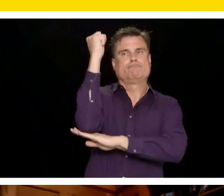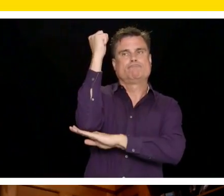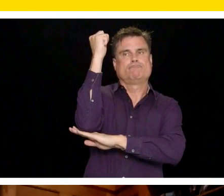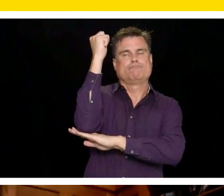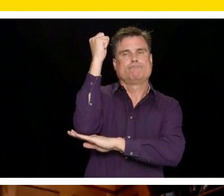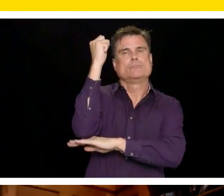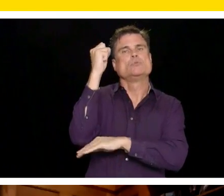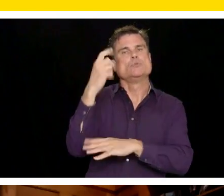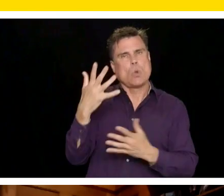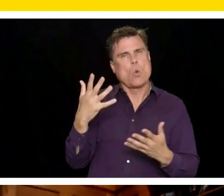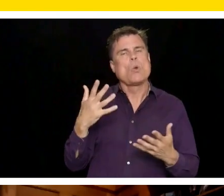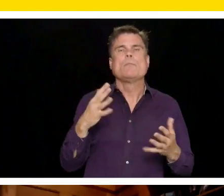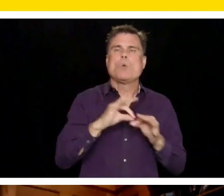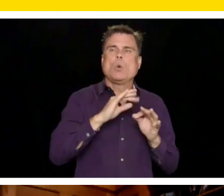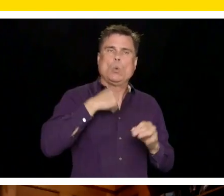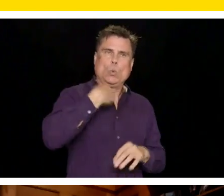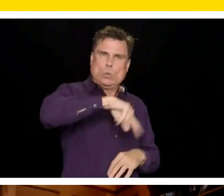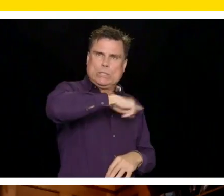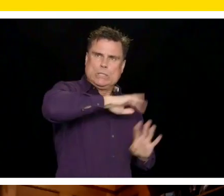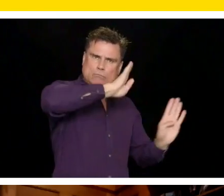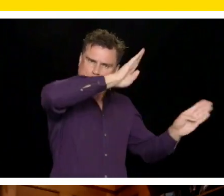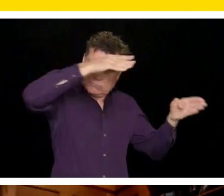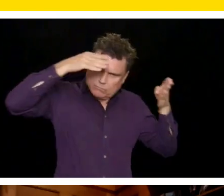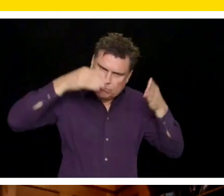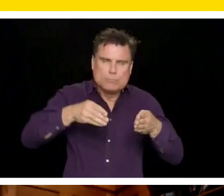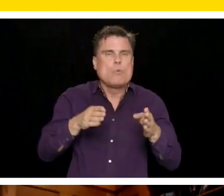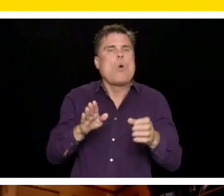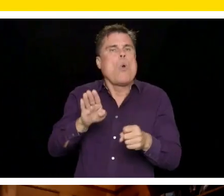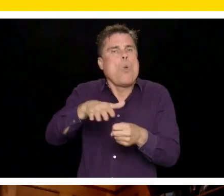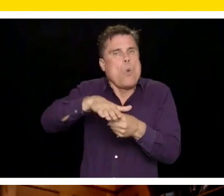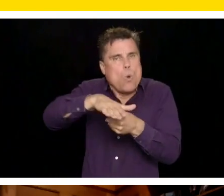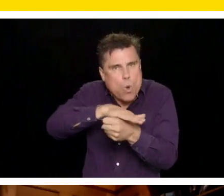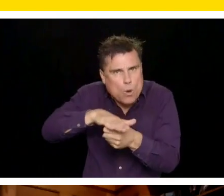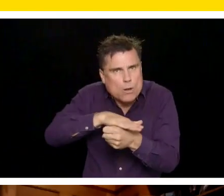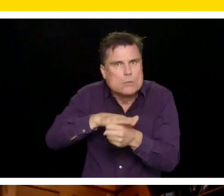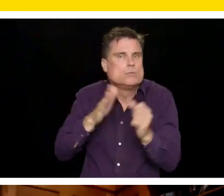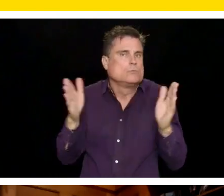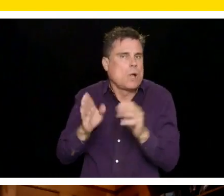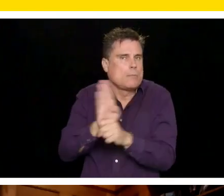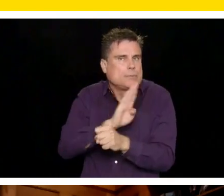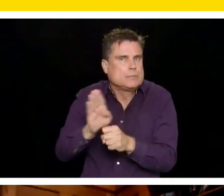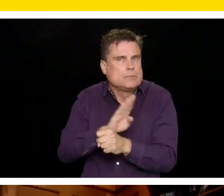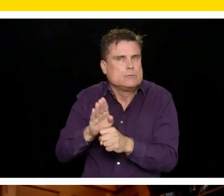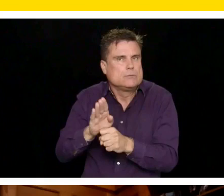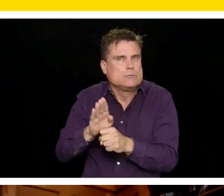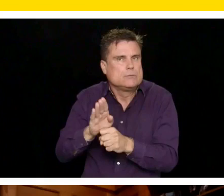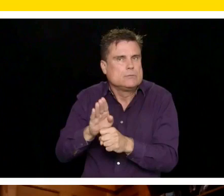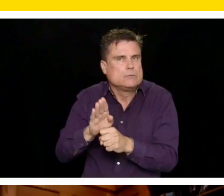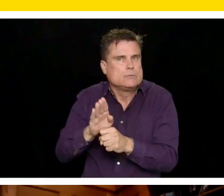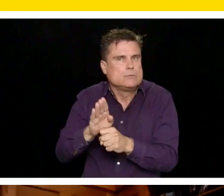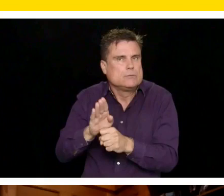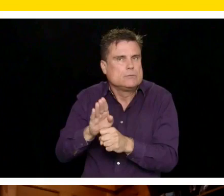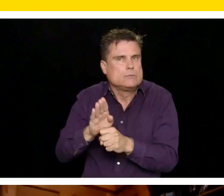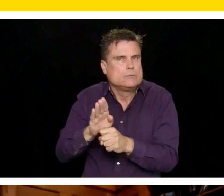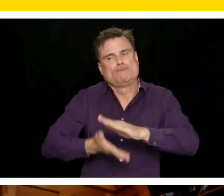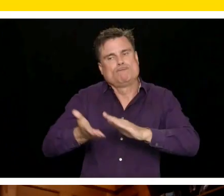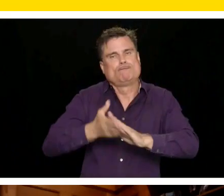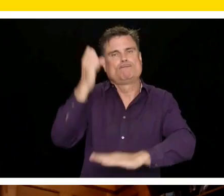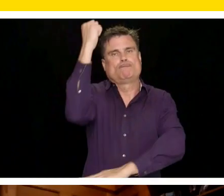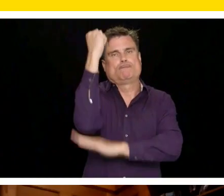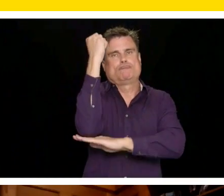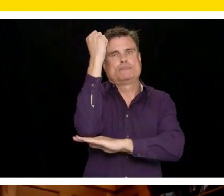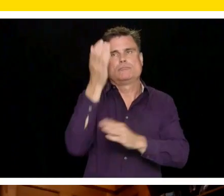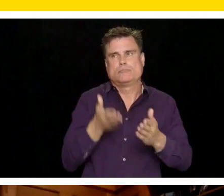I can't resist here because Tom has been following all of my takeout Tuesdays. I've been posting every Tuesday